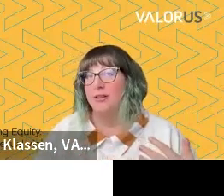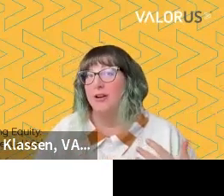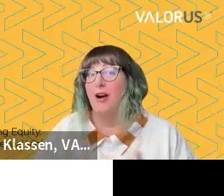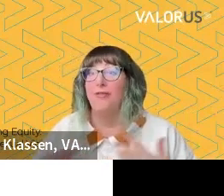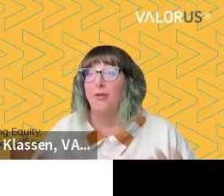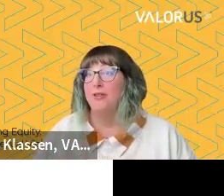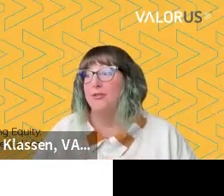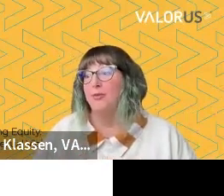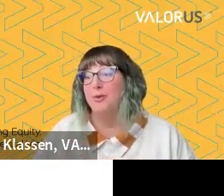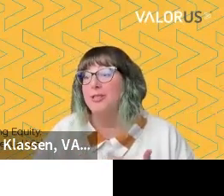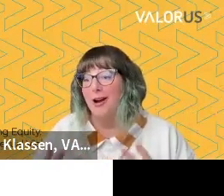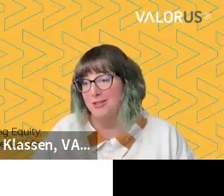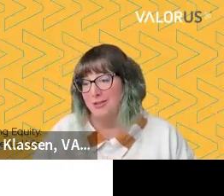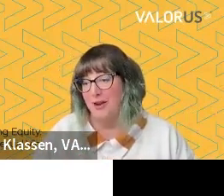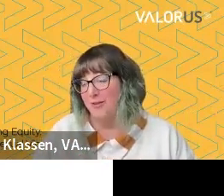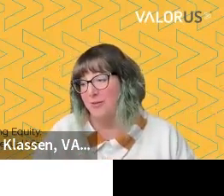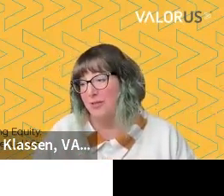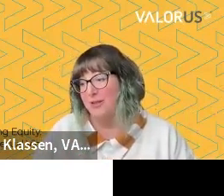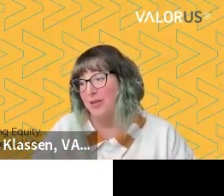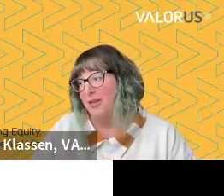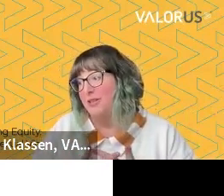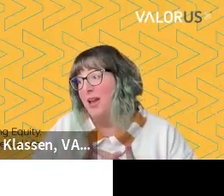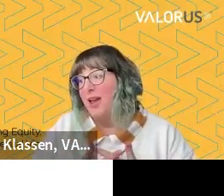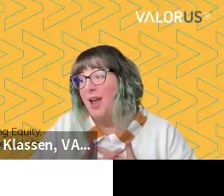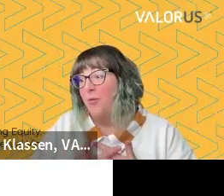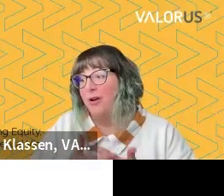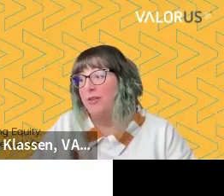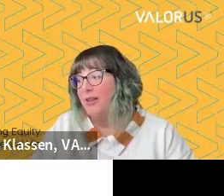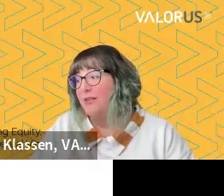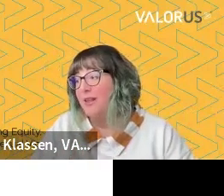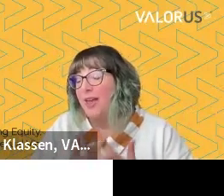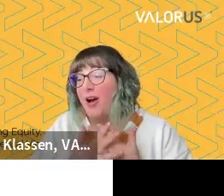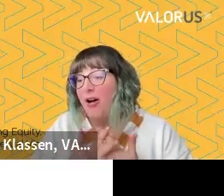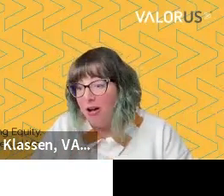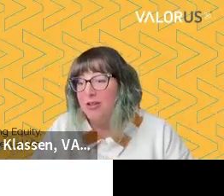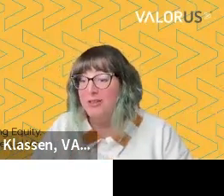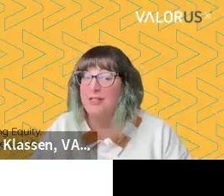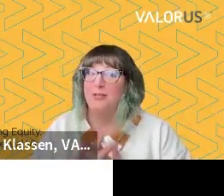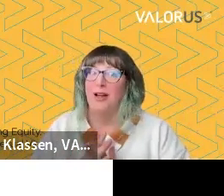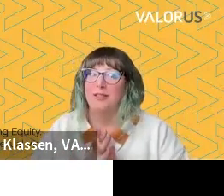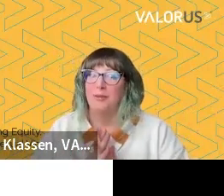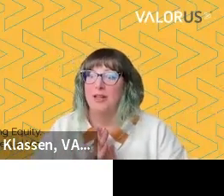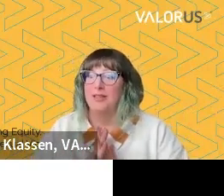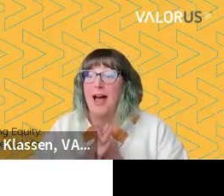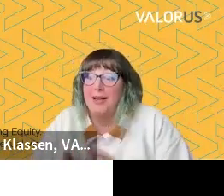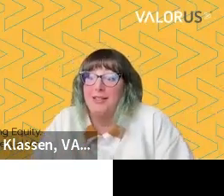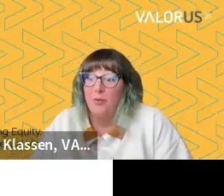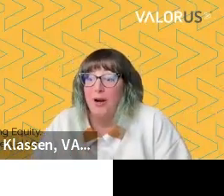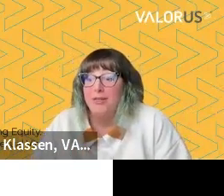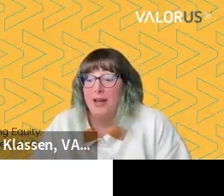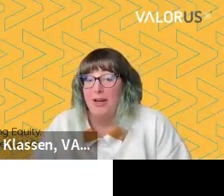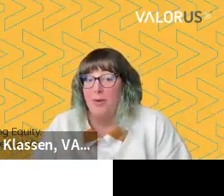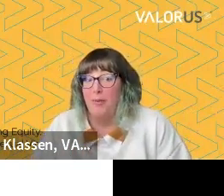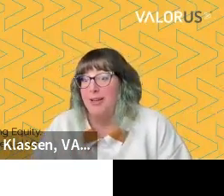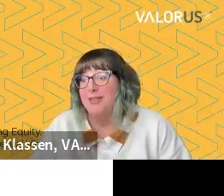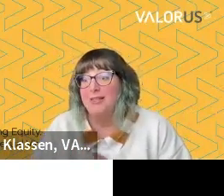little bit earlier, our focus groups, we talk to survivors with disabilities, and one of the things that they all said to us was, I didn't